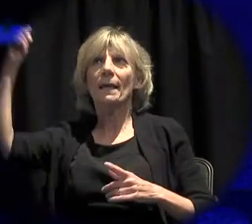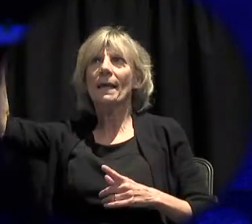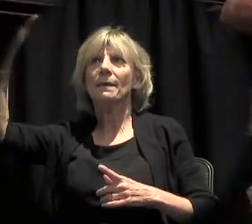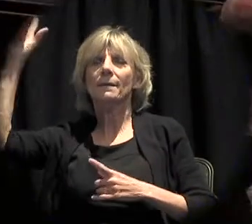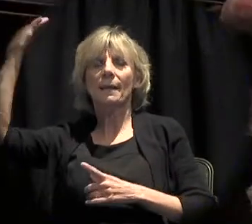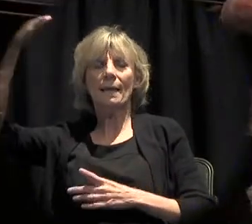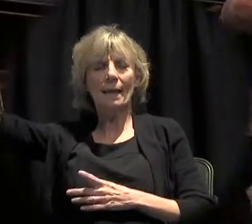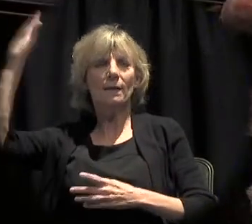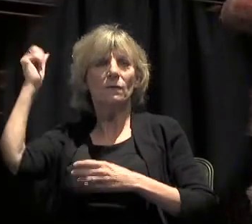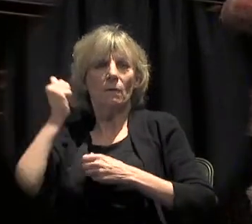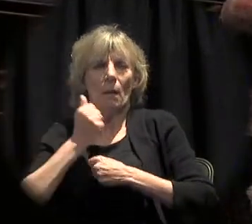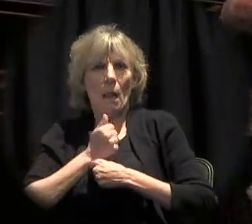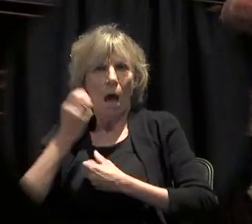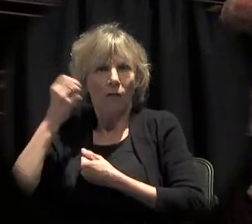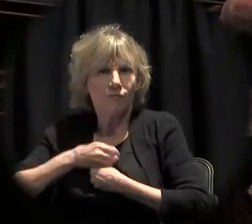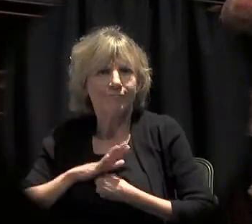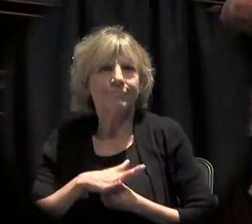hearts.